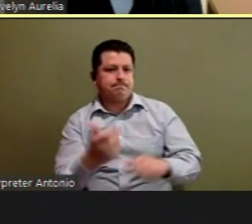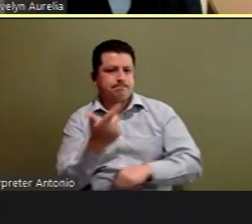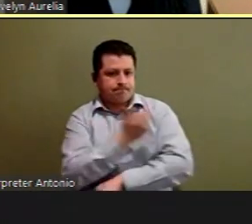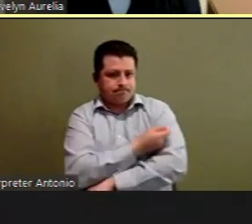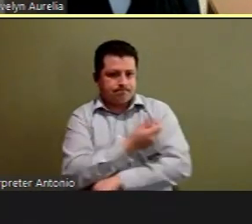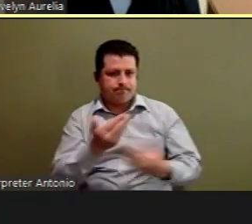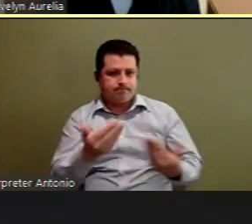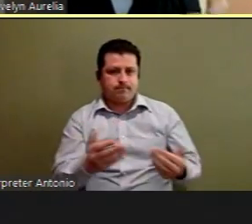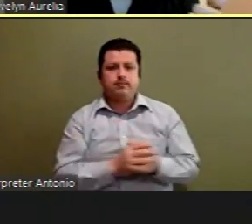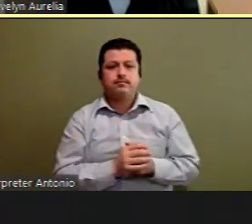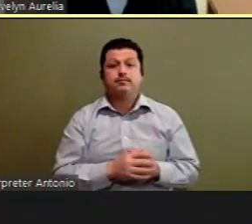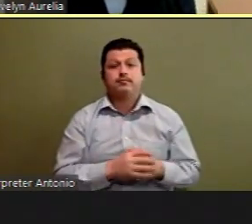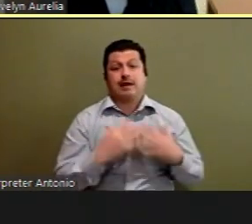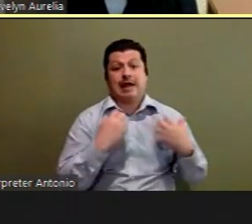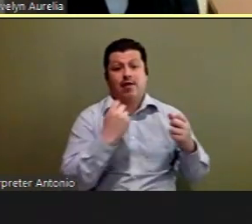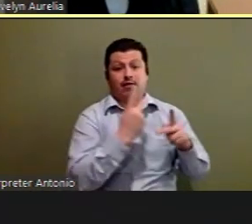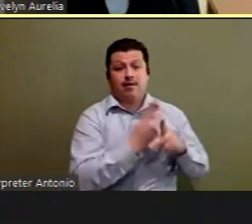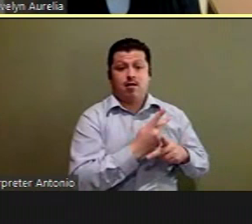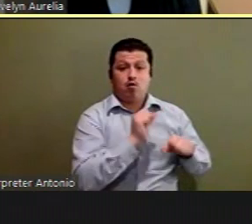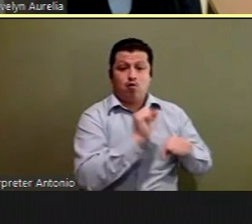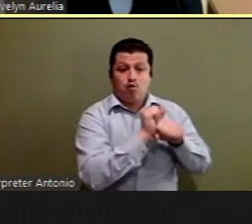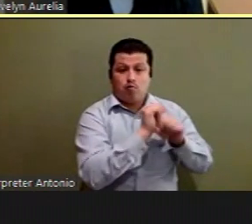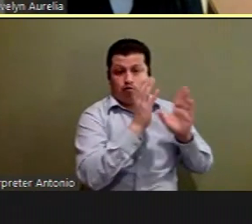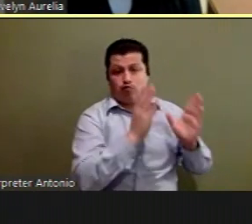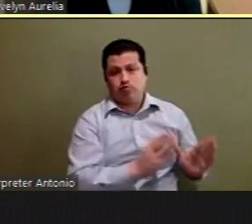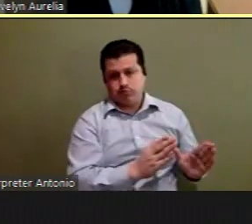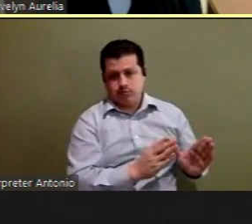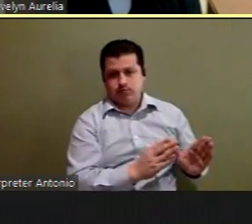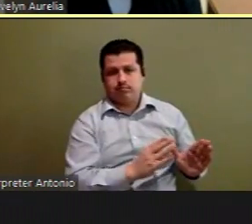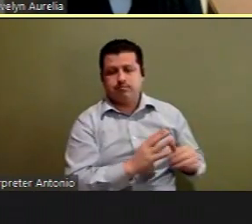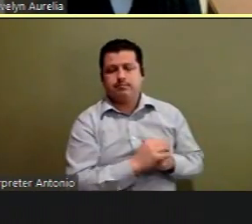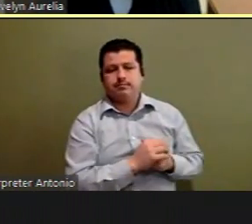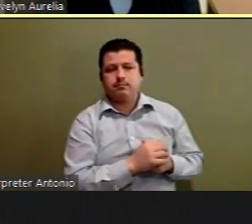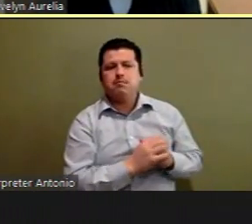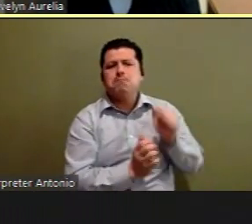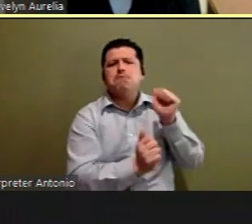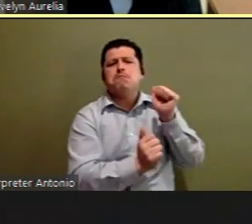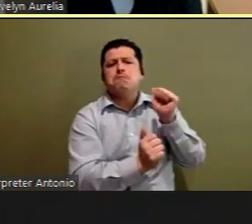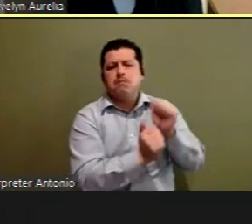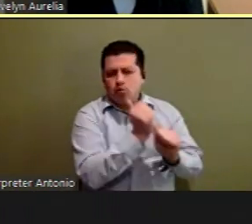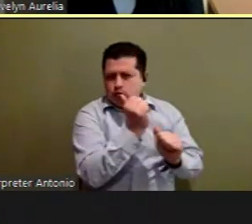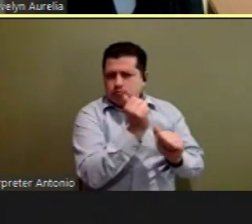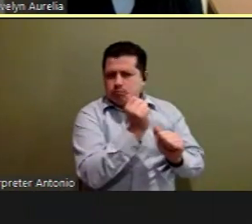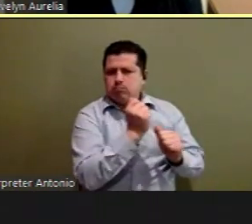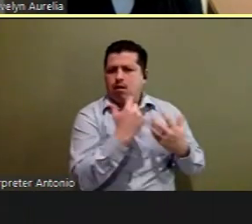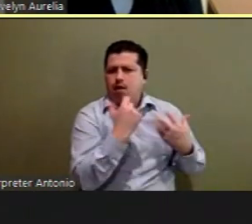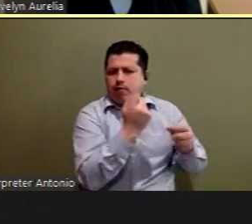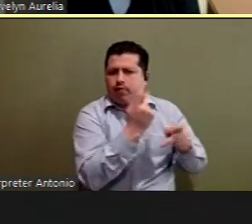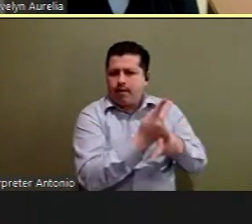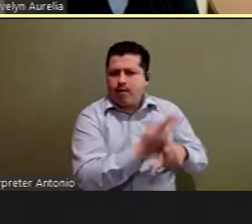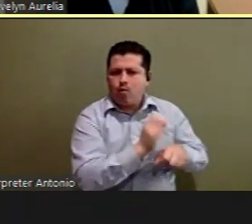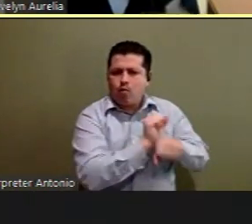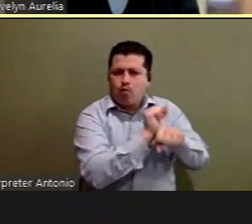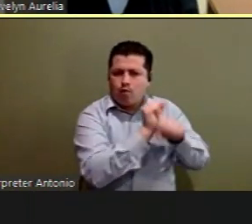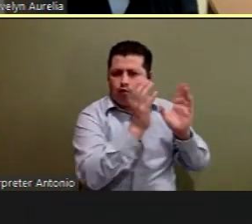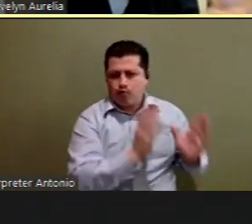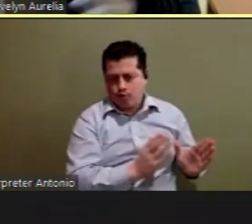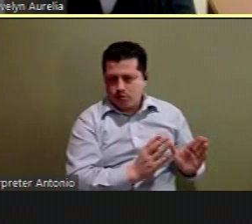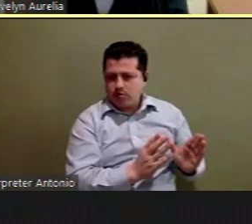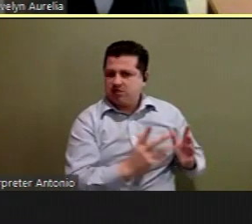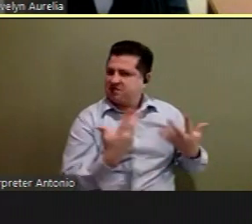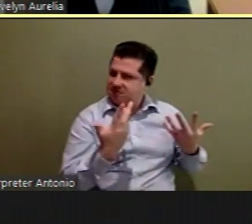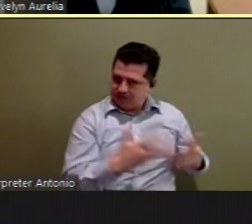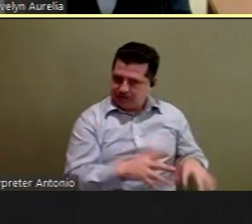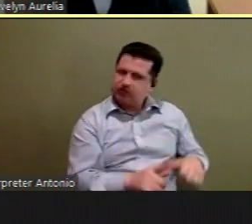Healthcare workers were the first rollout. The majority of healthcare workers have received at least their first dose, if not their second dose already, and we've now